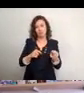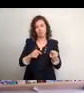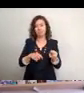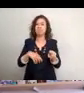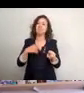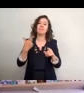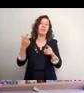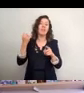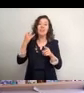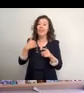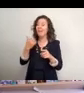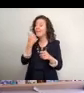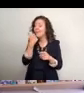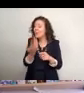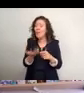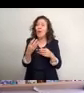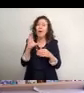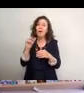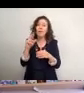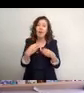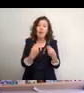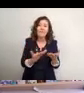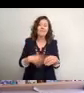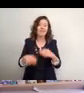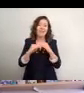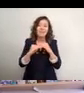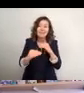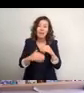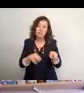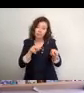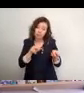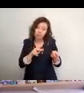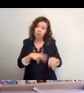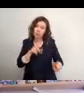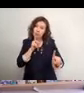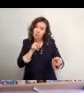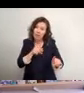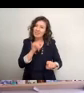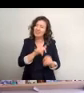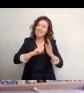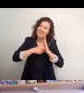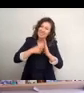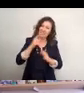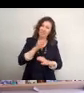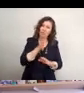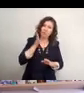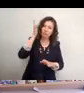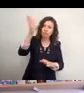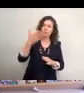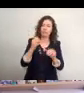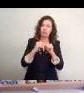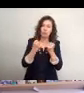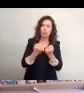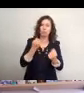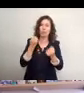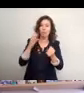responsive, warm caregiving, is key to children's social, emotional, and cognitive development. And we also know that,